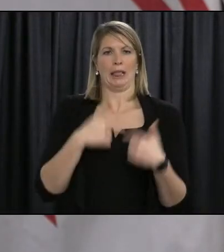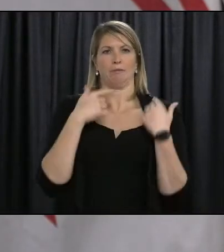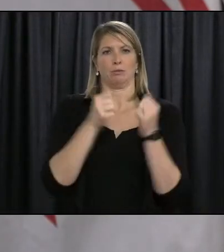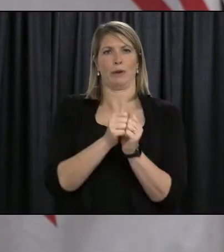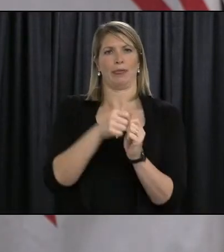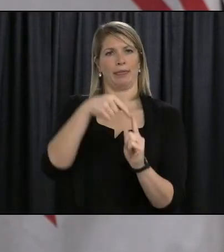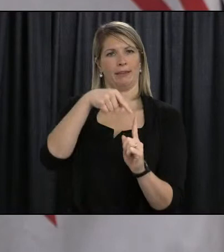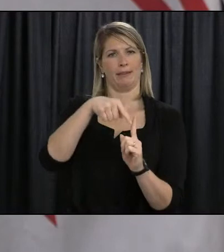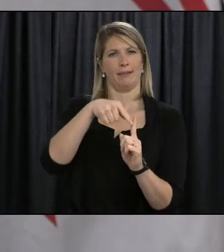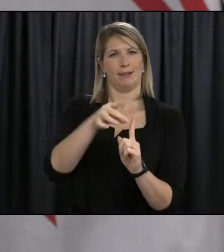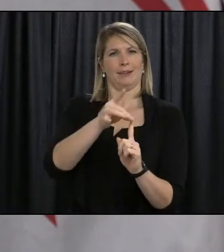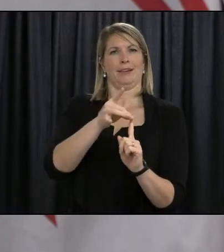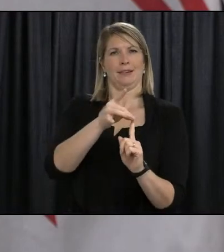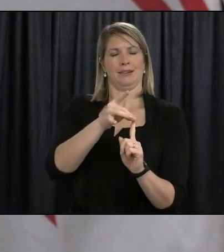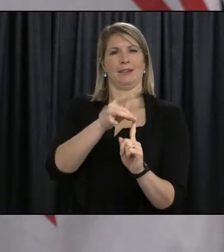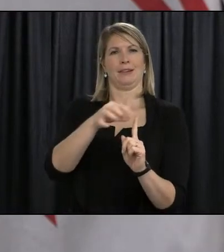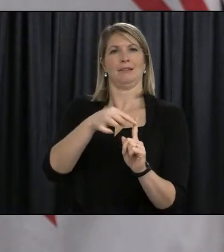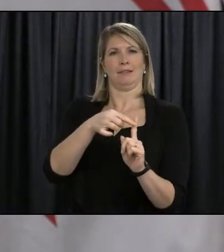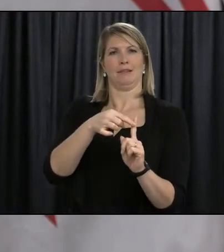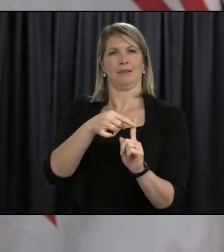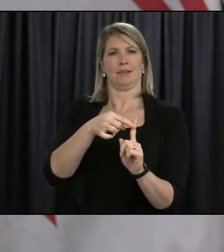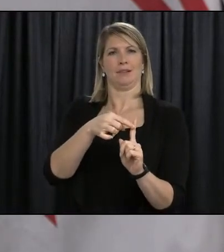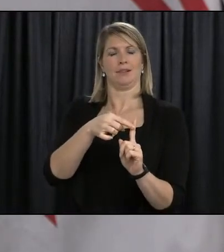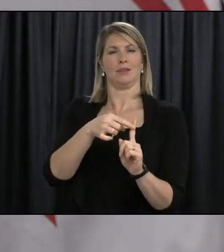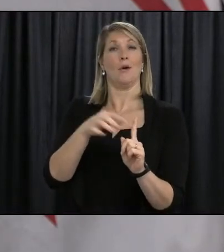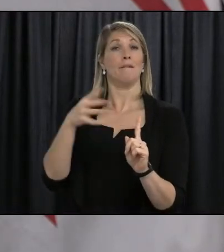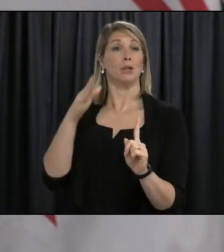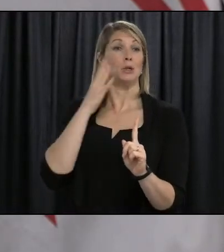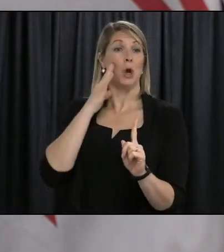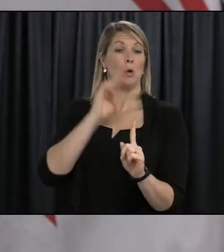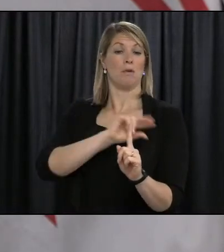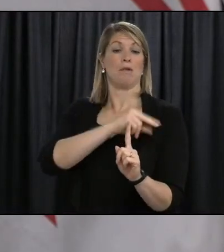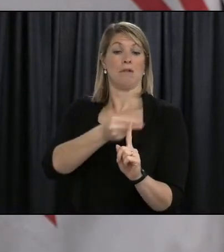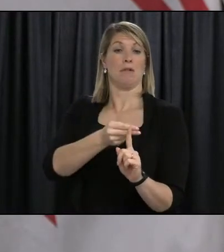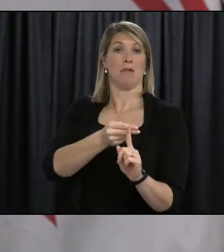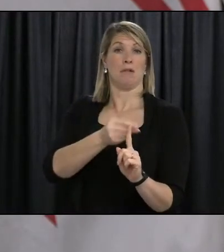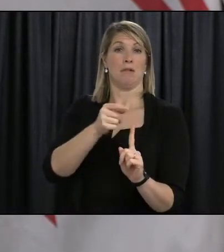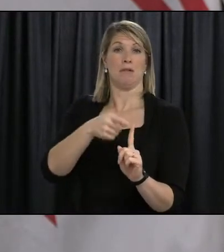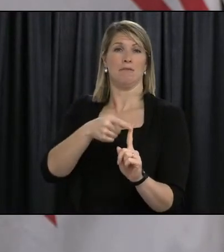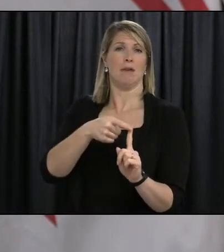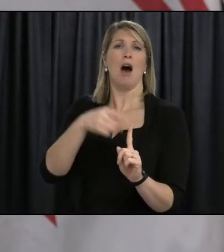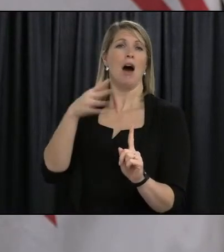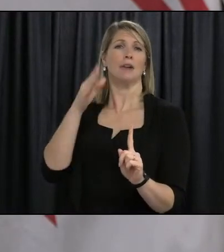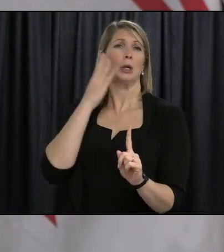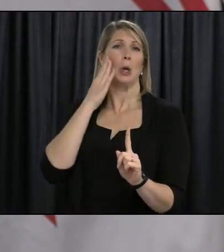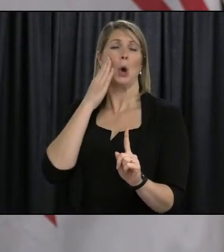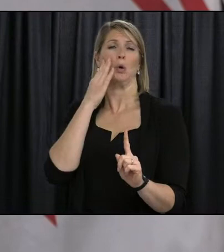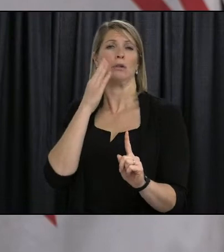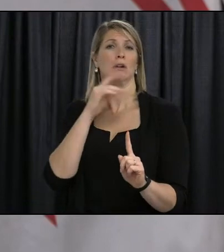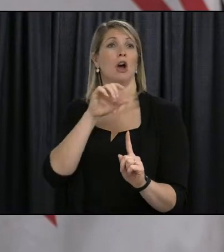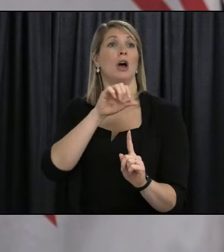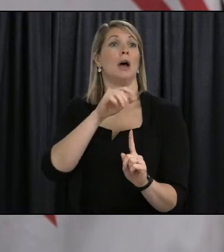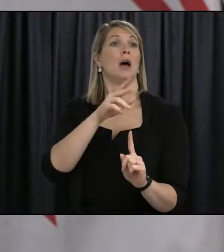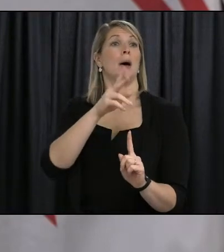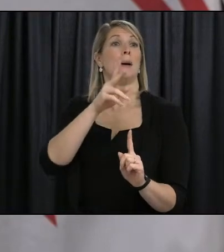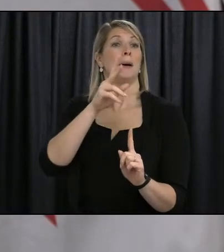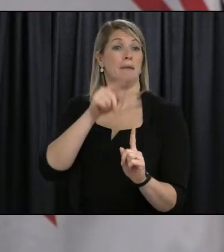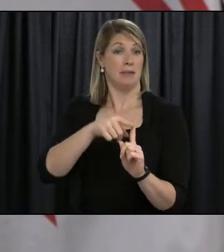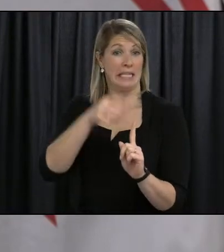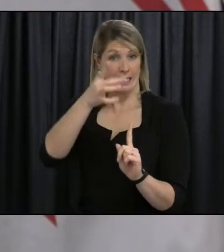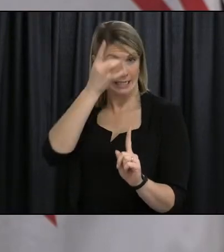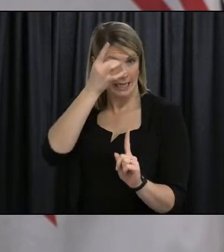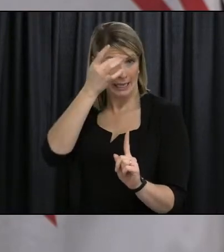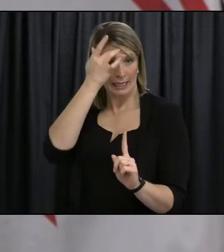know that this person traced back to a cluster, so, this person was already isolating. So those contacts